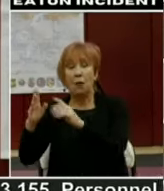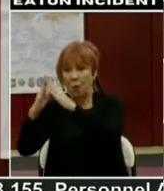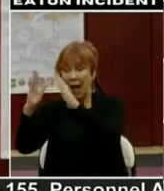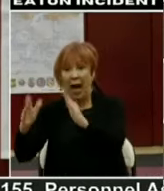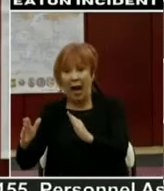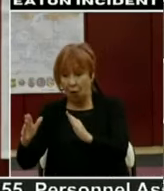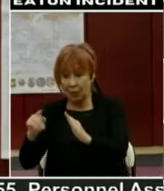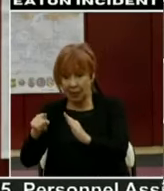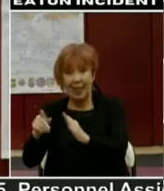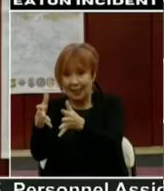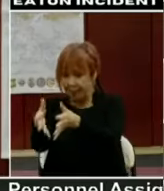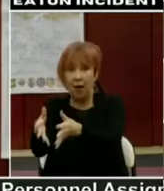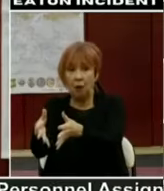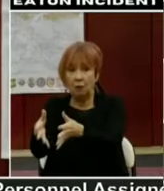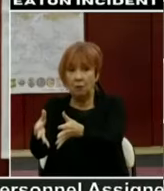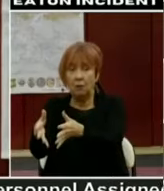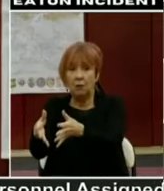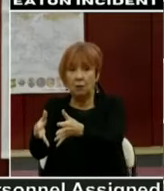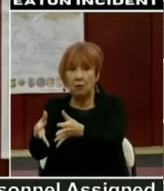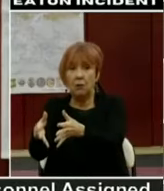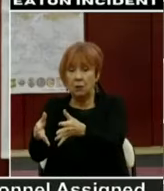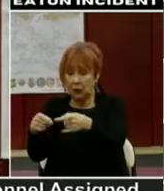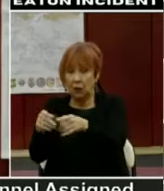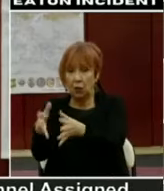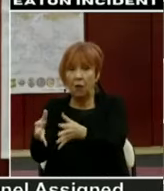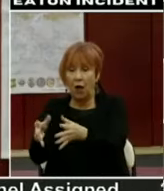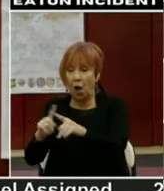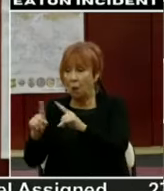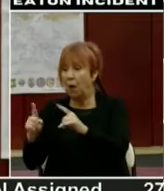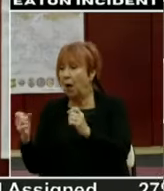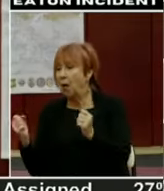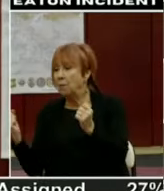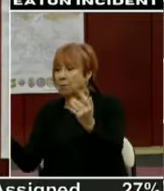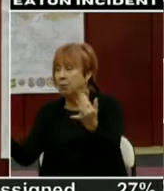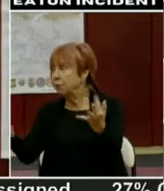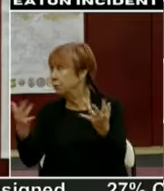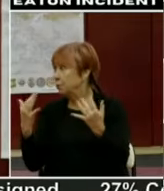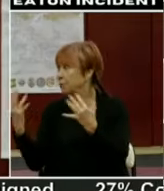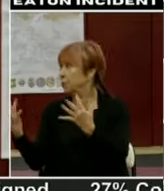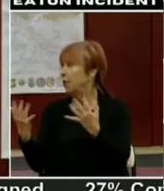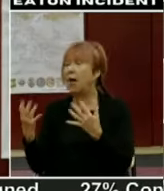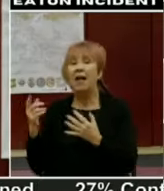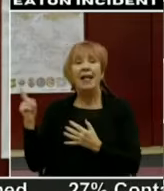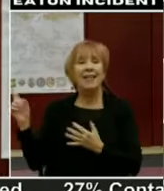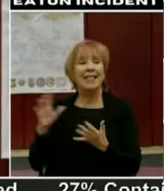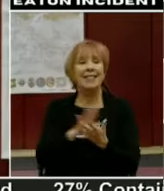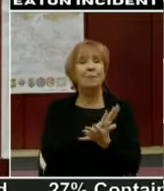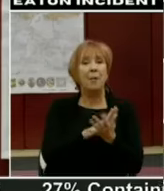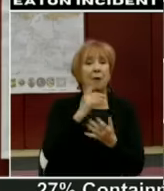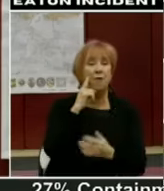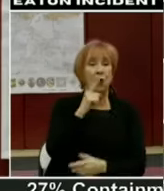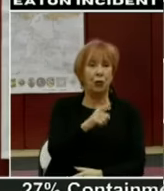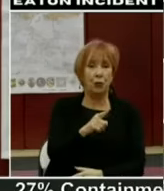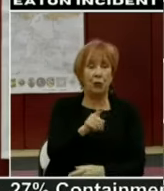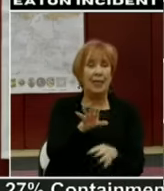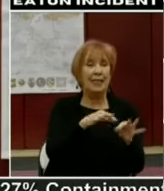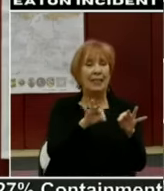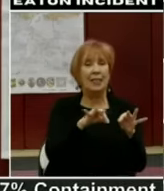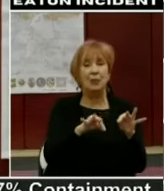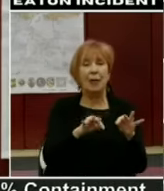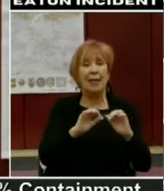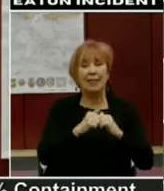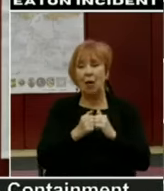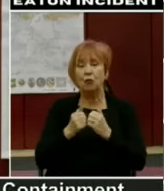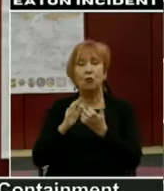was a lot of smoke and there's a lot of ash and soot. It looks like this. It's in many different languages. It'll tell you how to